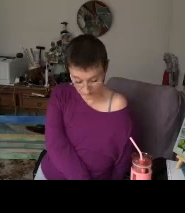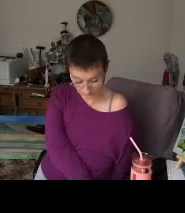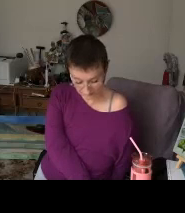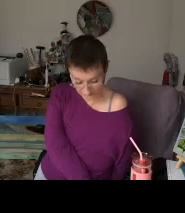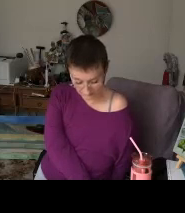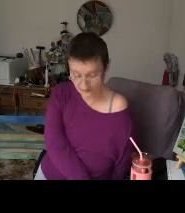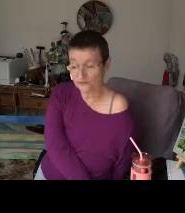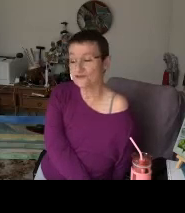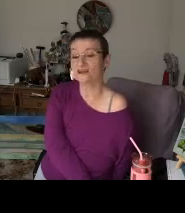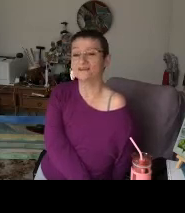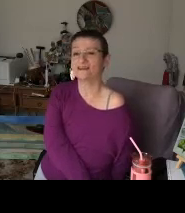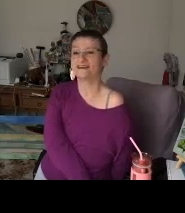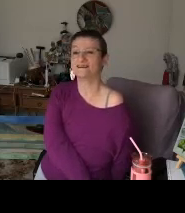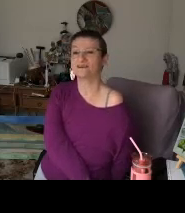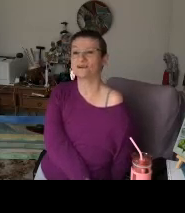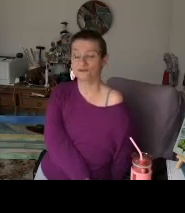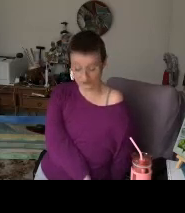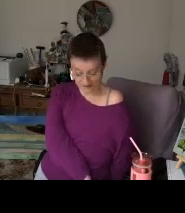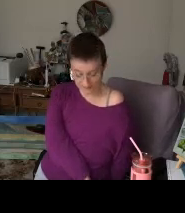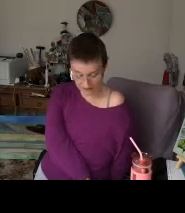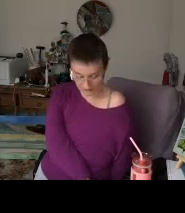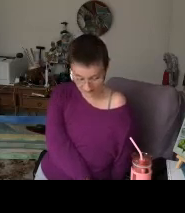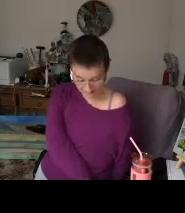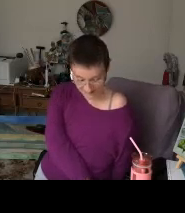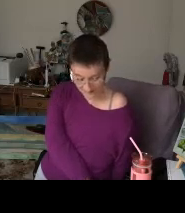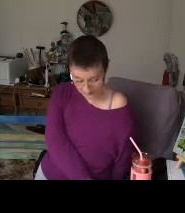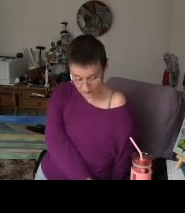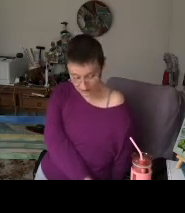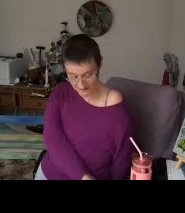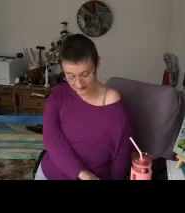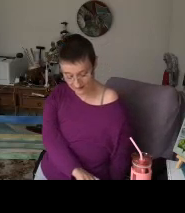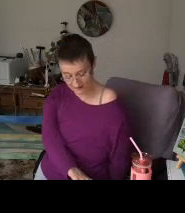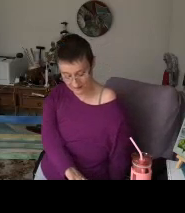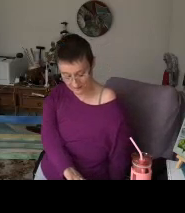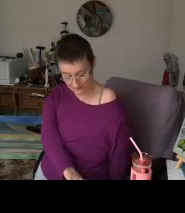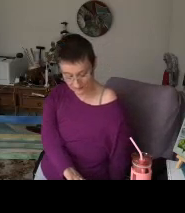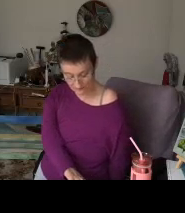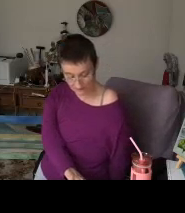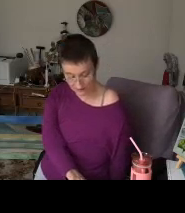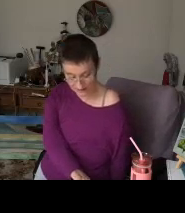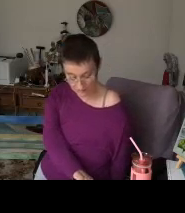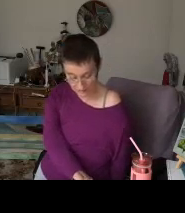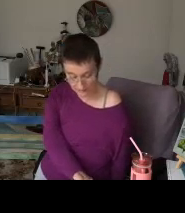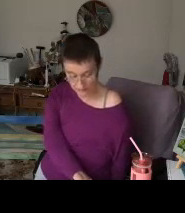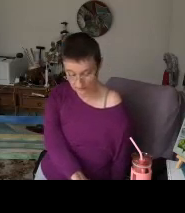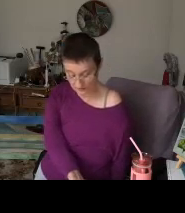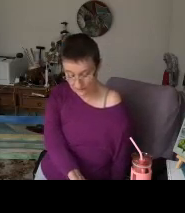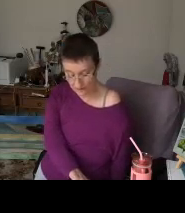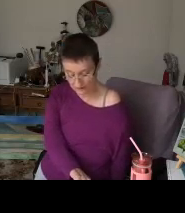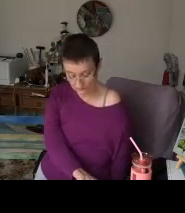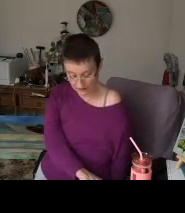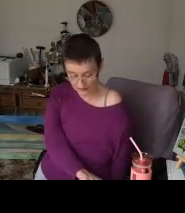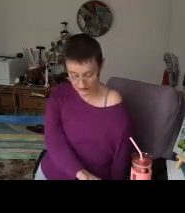what's it called? Countryside Special. And it's looking at going out to